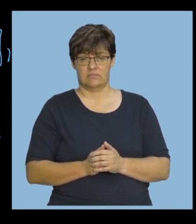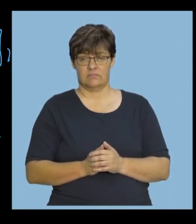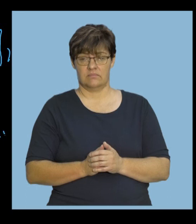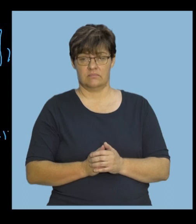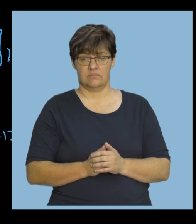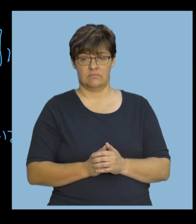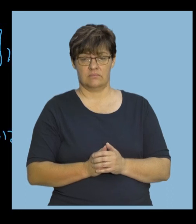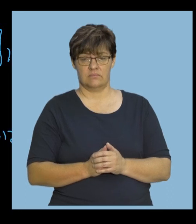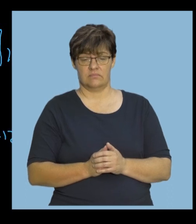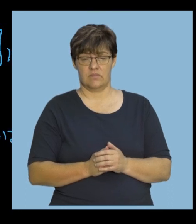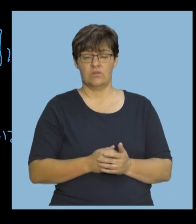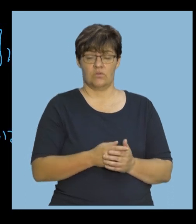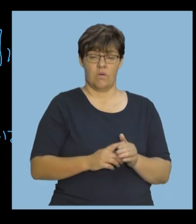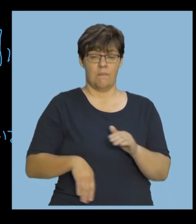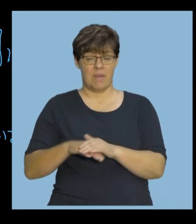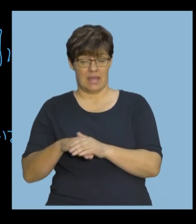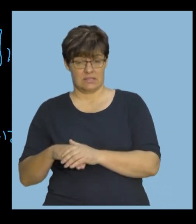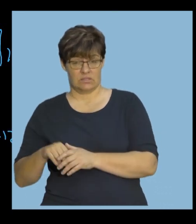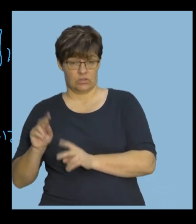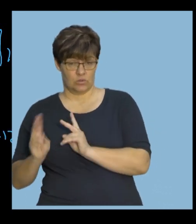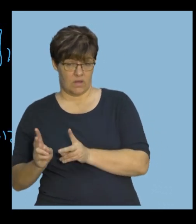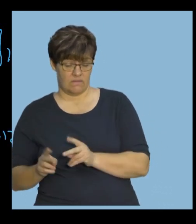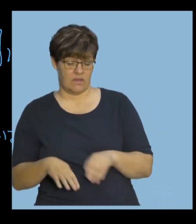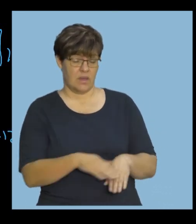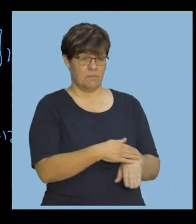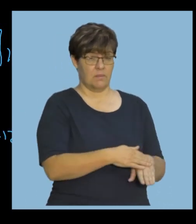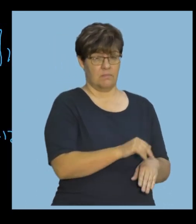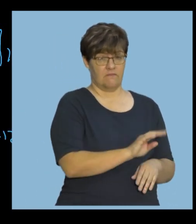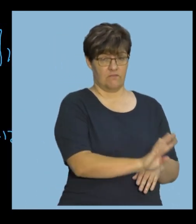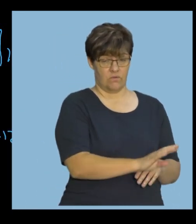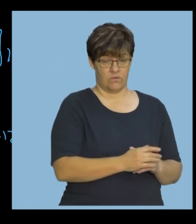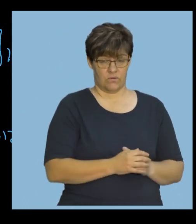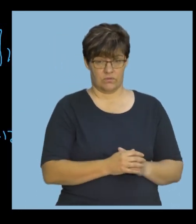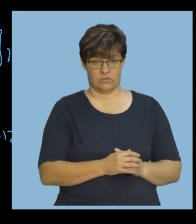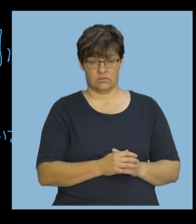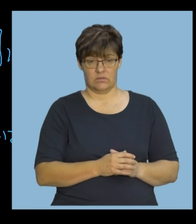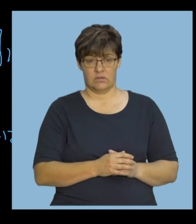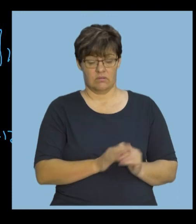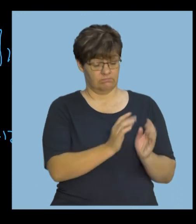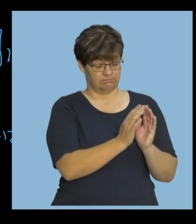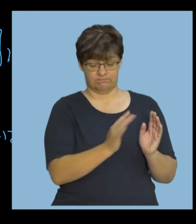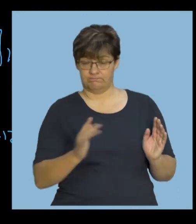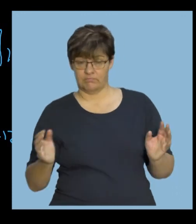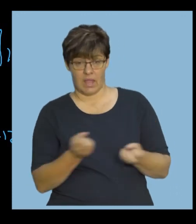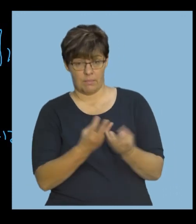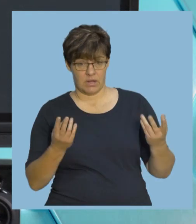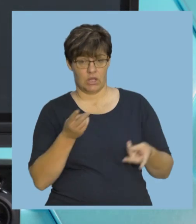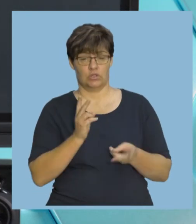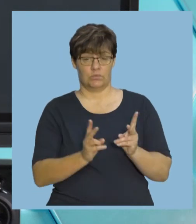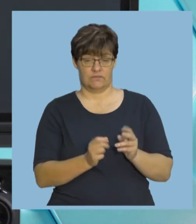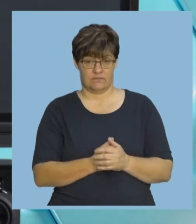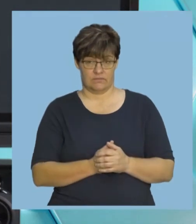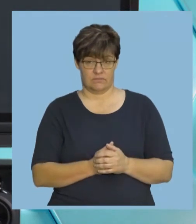is 12. So max is 12, minimum 4. Then now we have